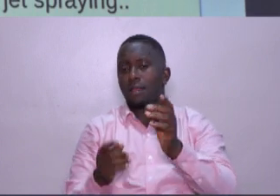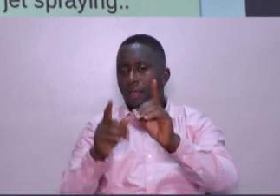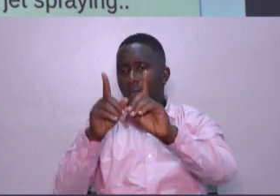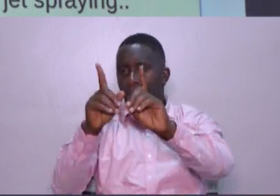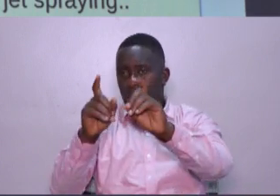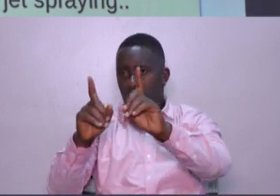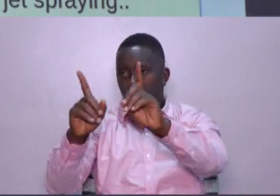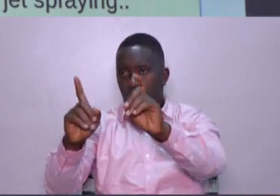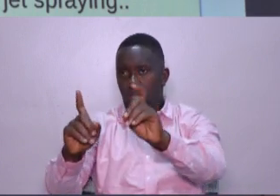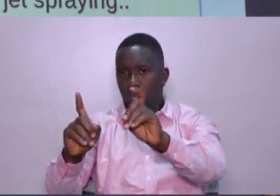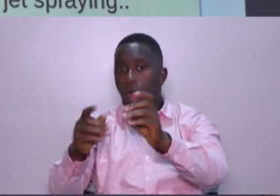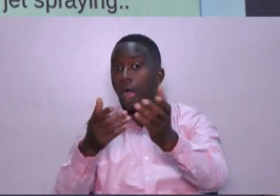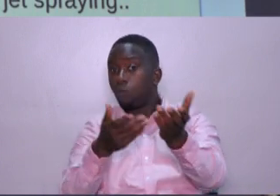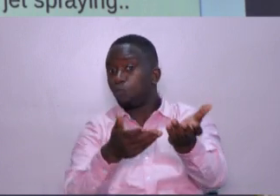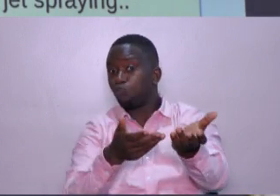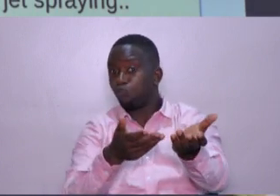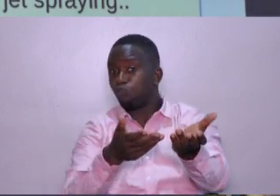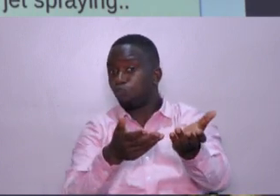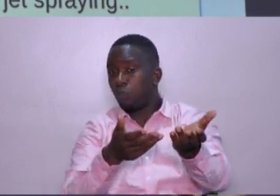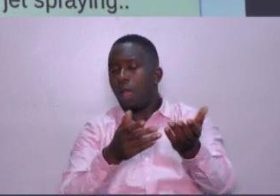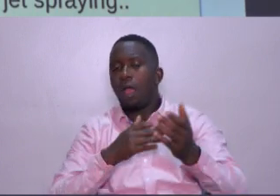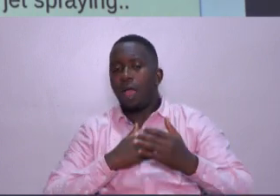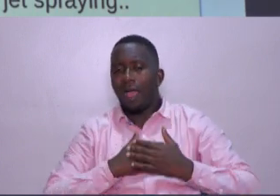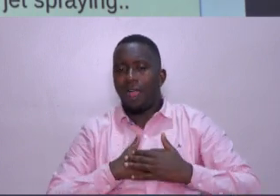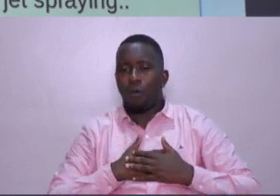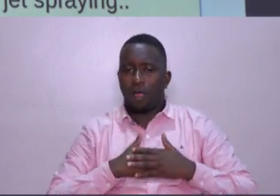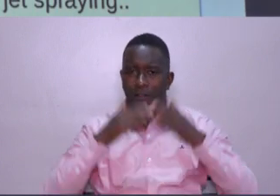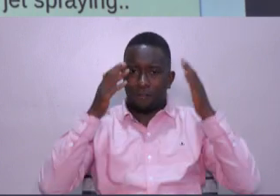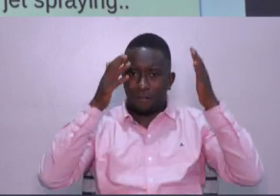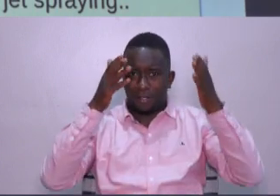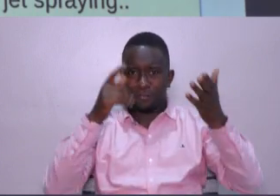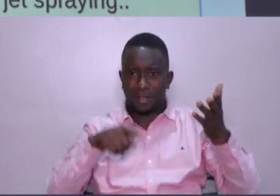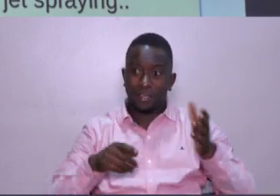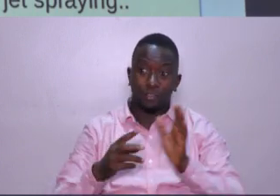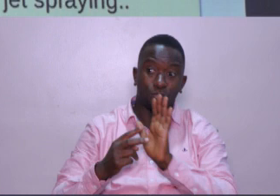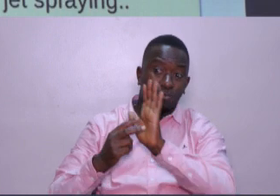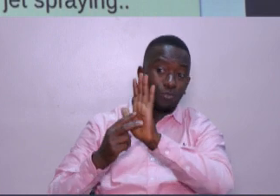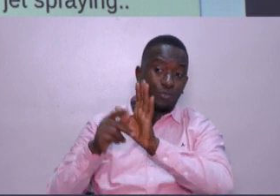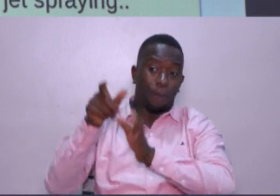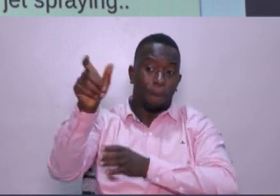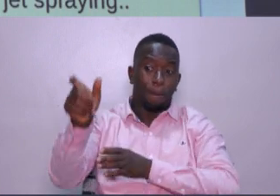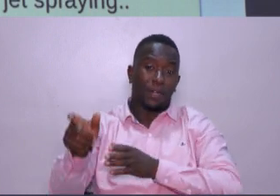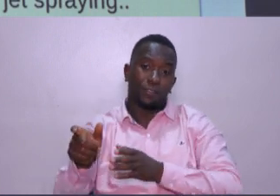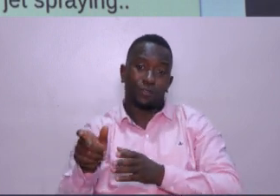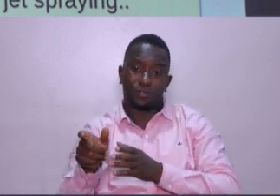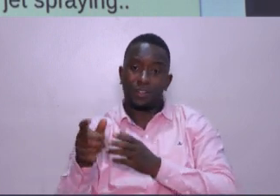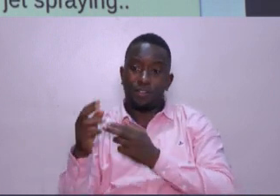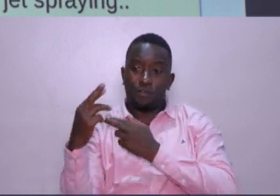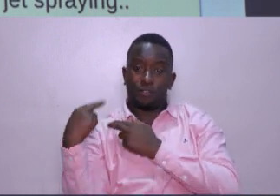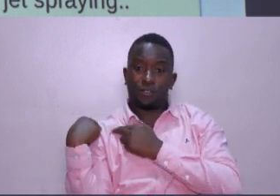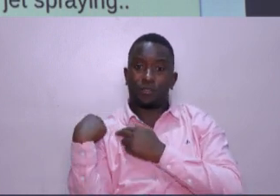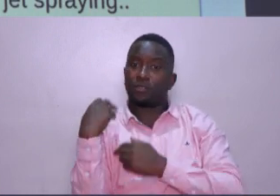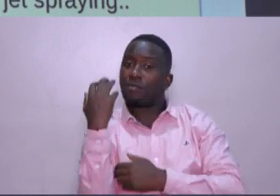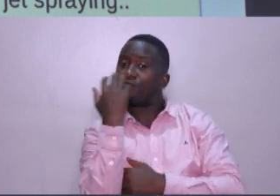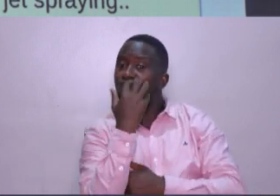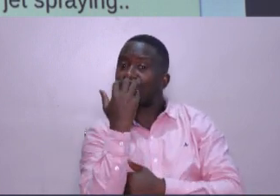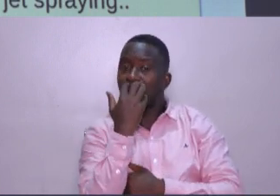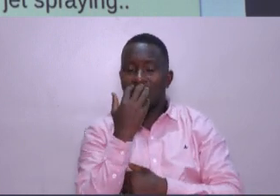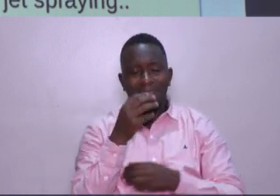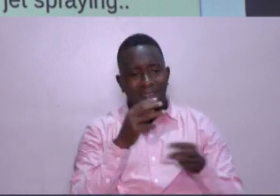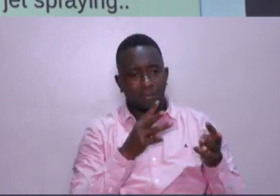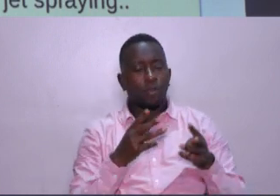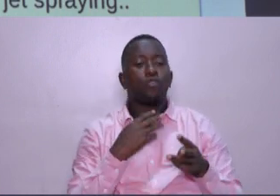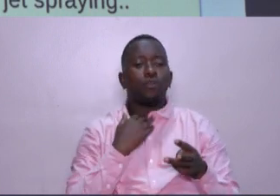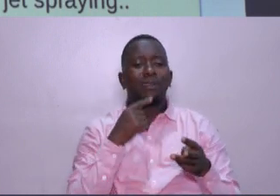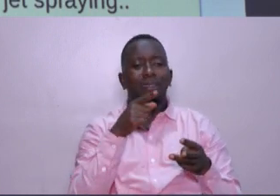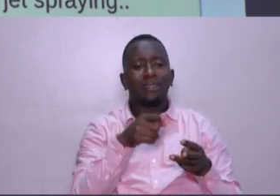picture, our intention is to show the animator the kind of the sprinkle that we want